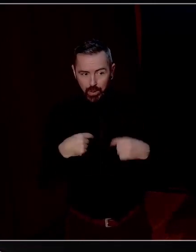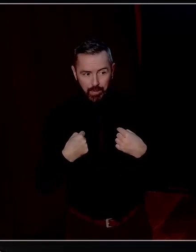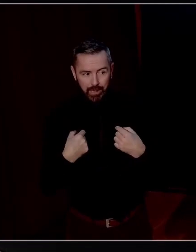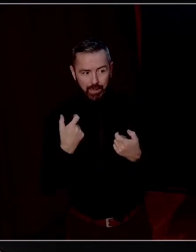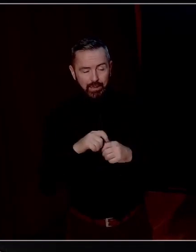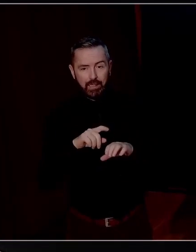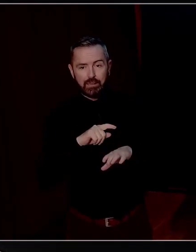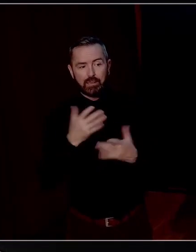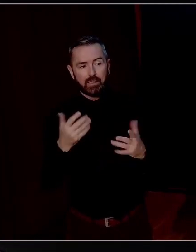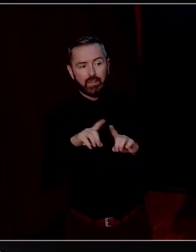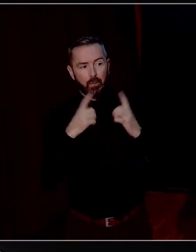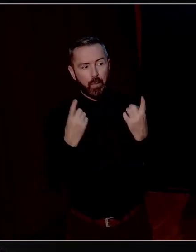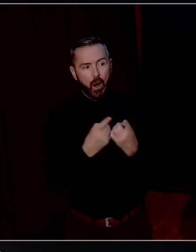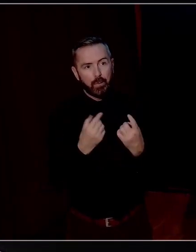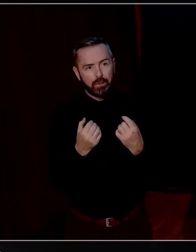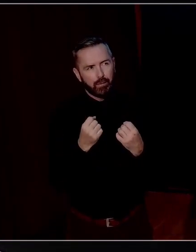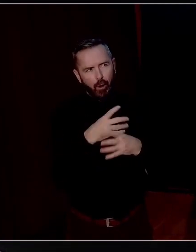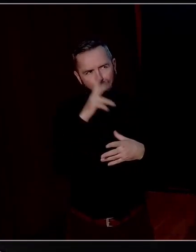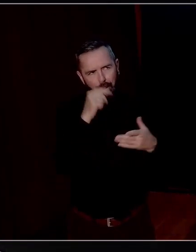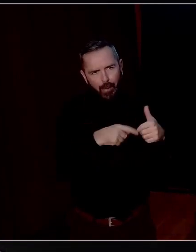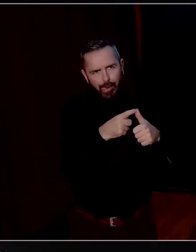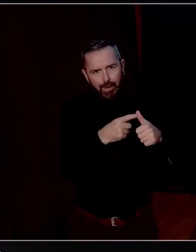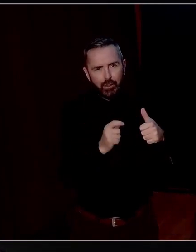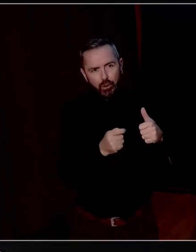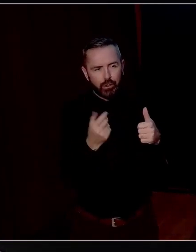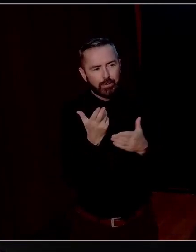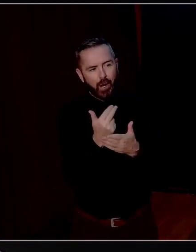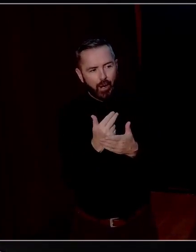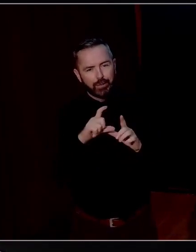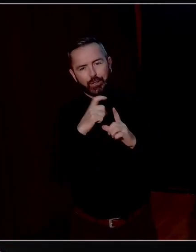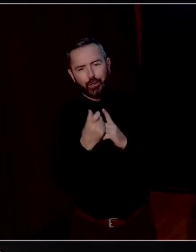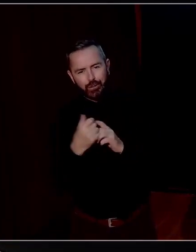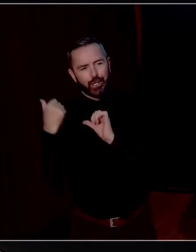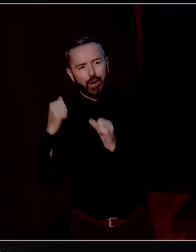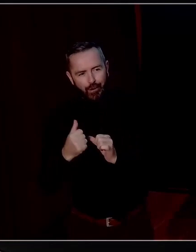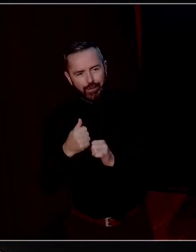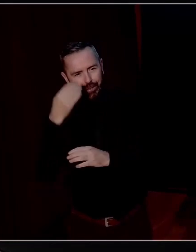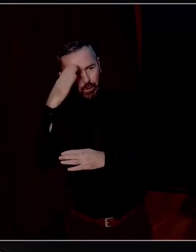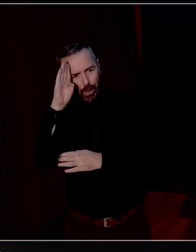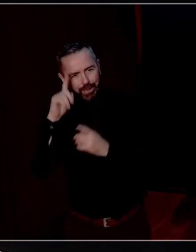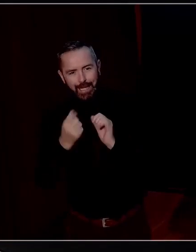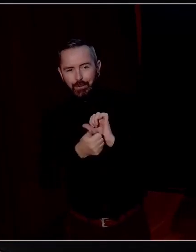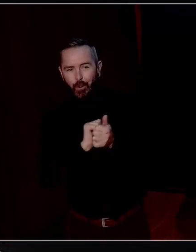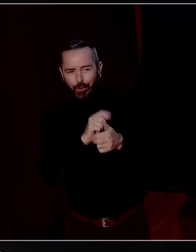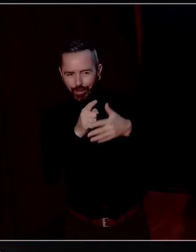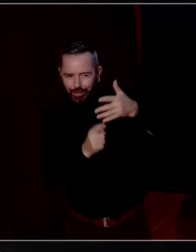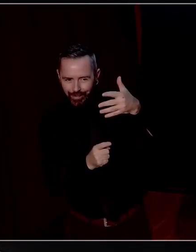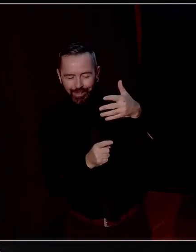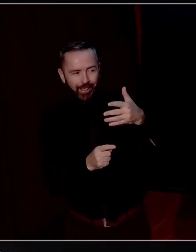the Department of, and get all its names, Tourism, Arts, Culture, Heritage, the Gaeltacht and Sports, has